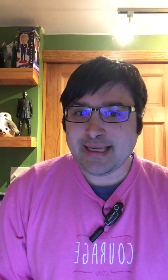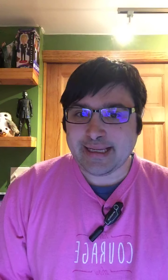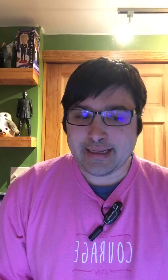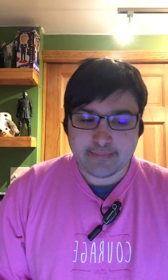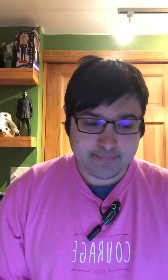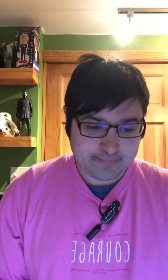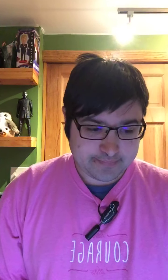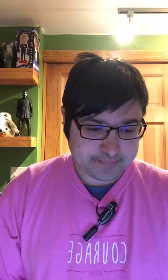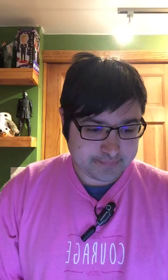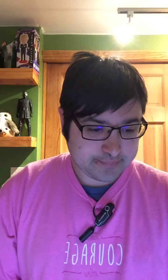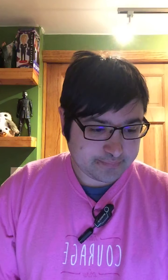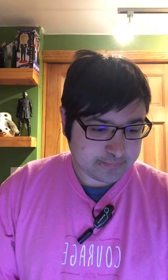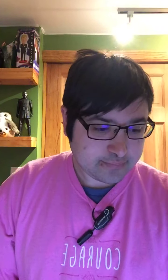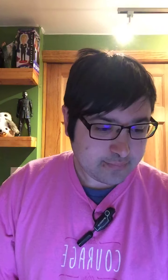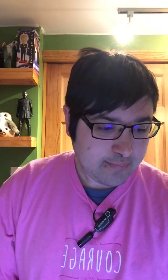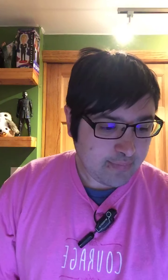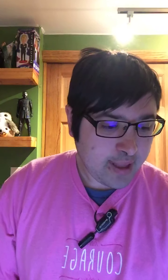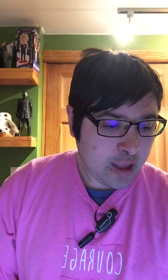COVID-19.